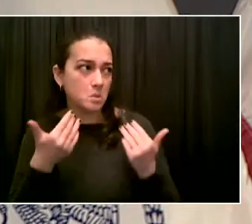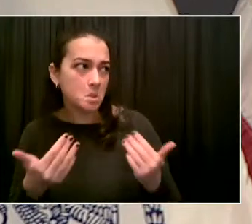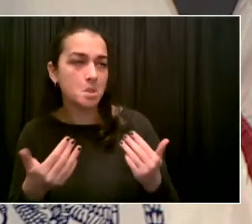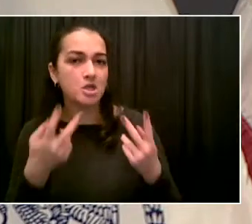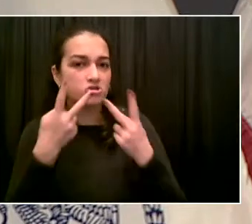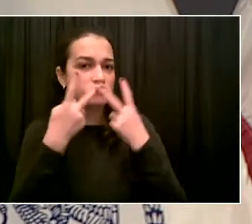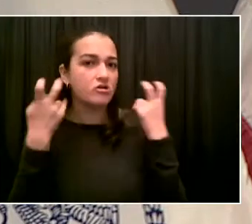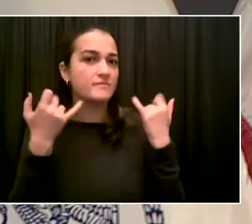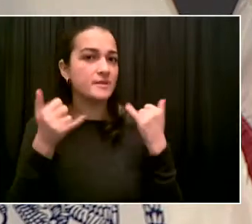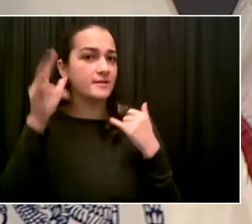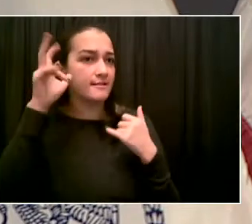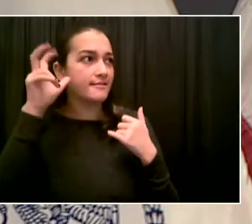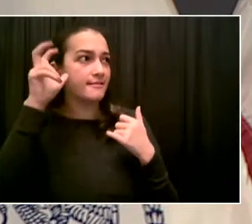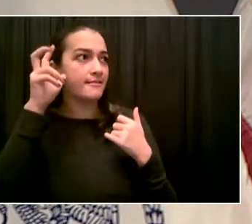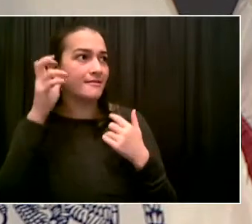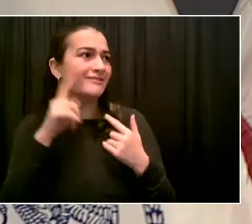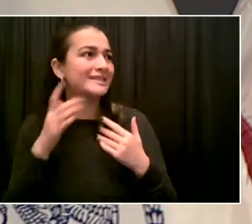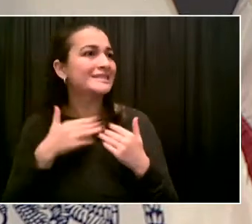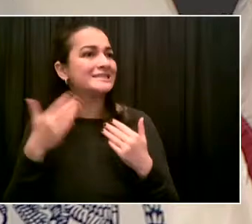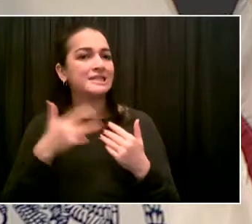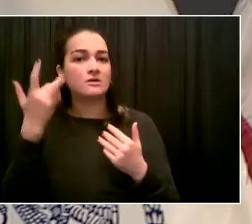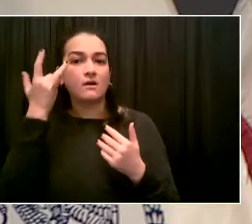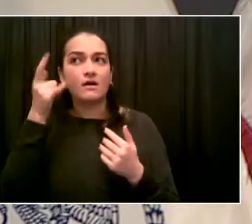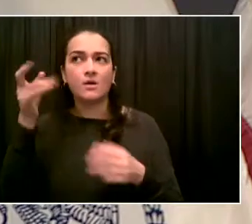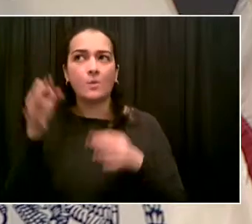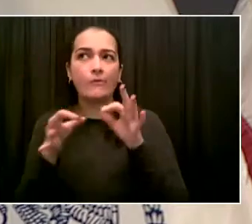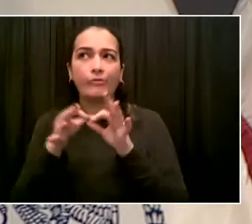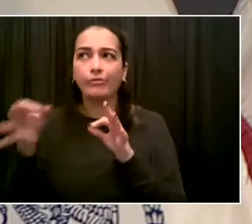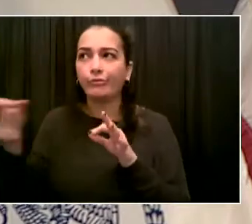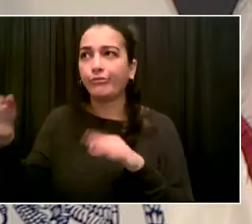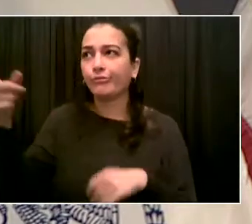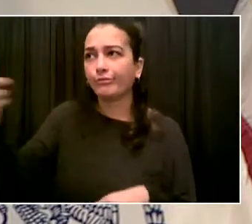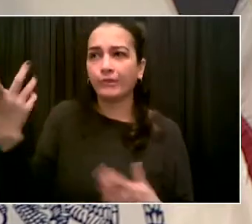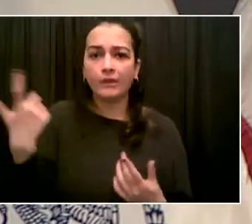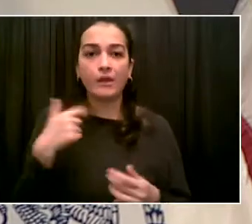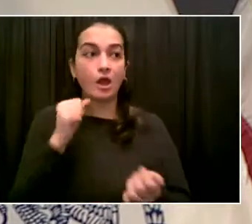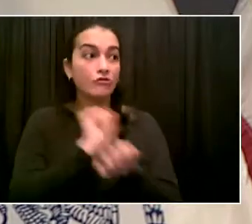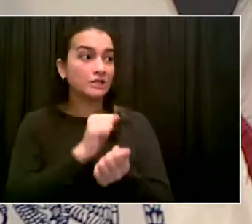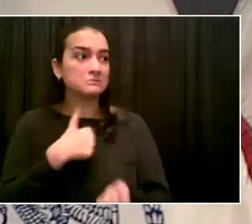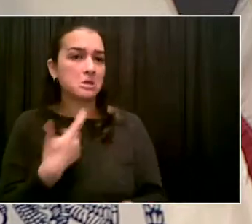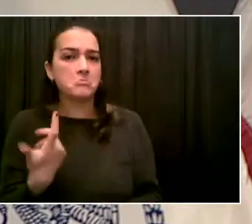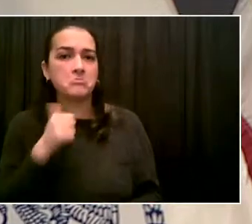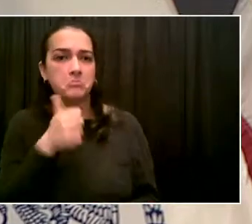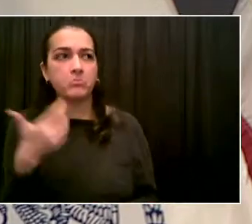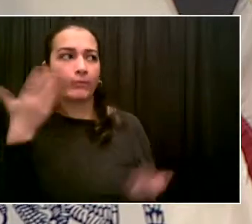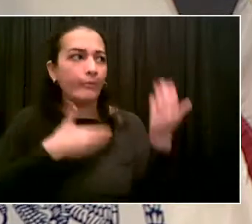all affected the crime in the past year, and whether intense efforts to punish even